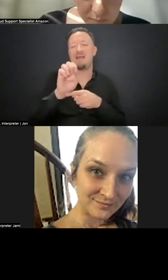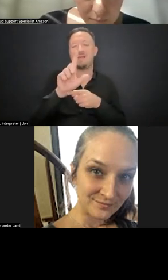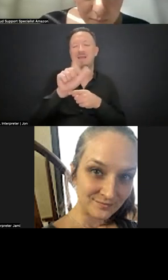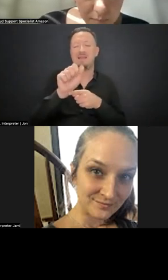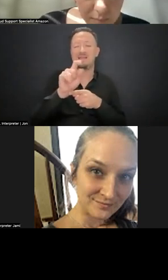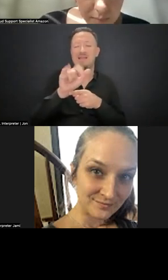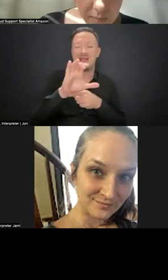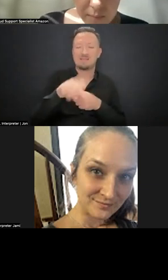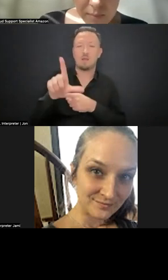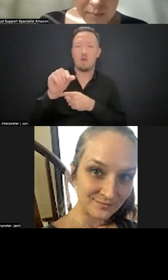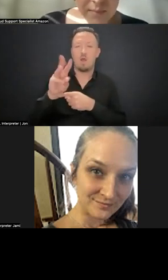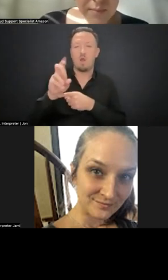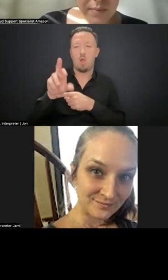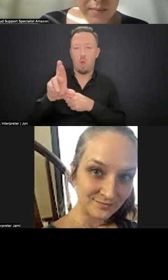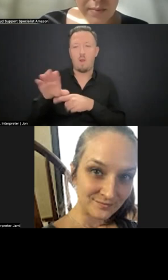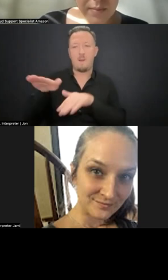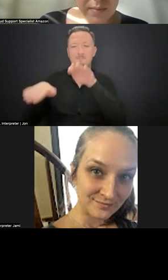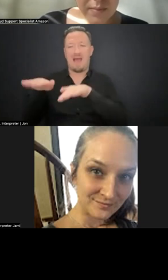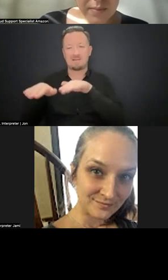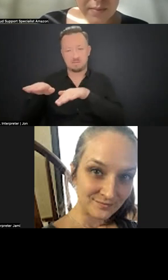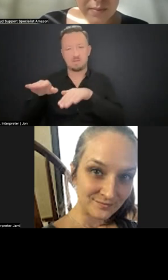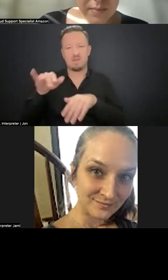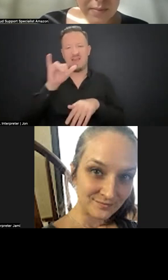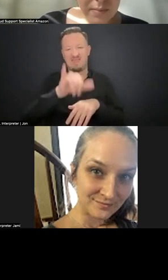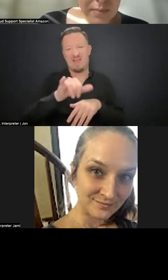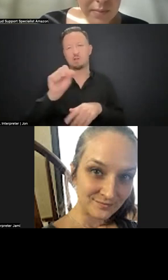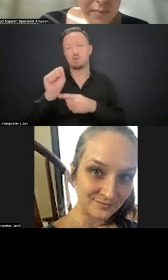see if this is healthy or not. So now